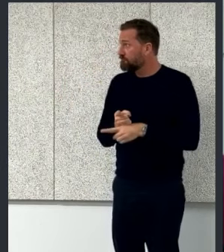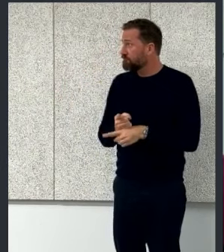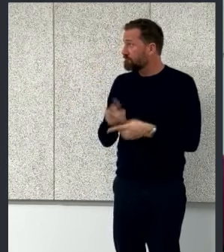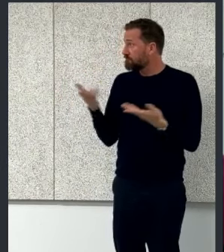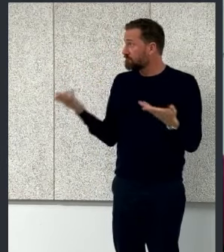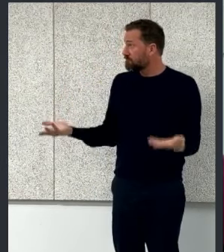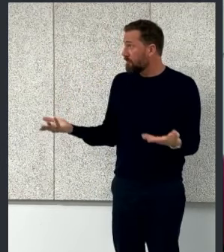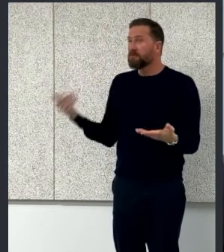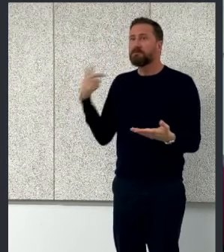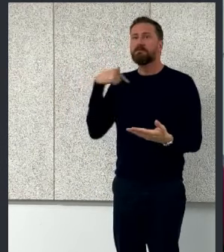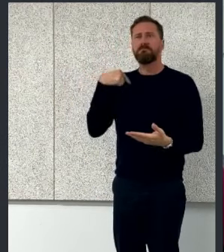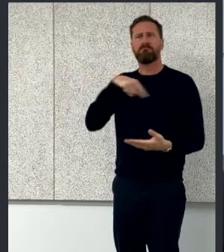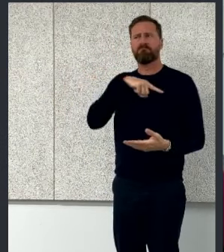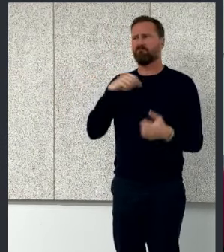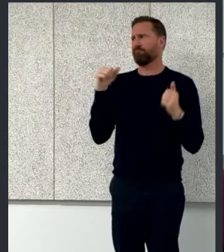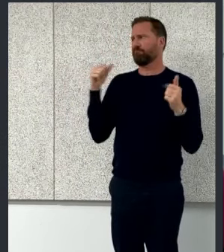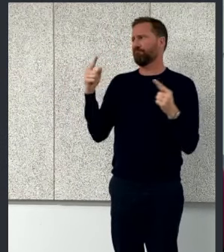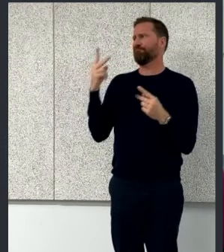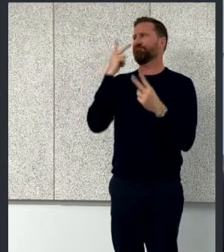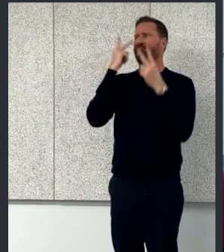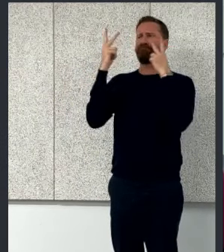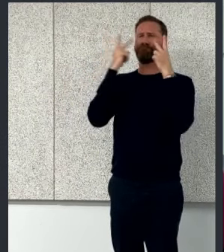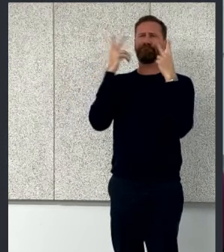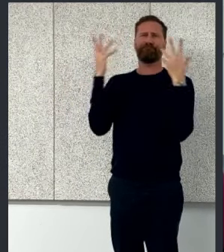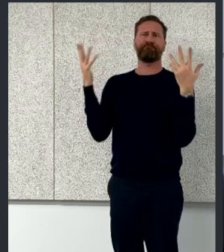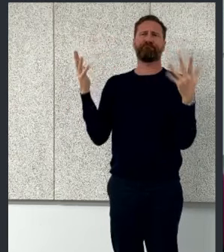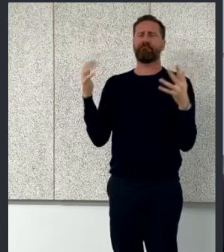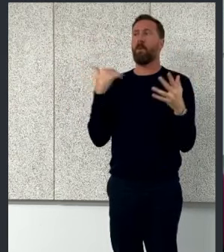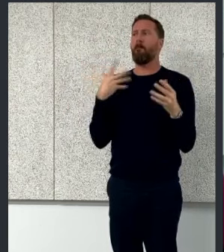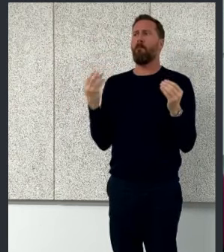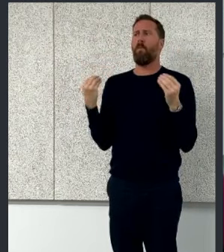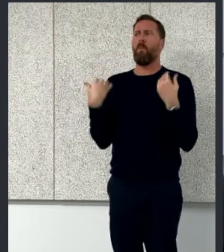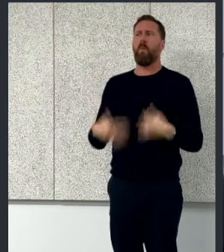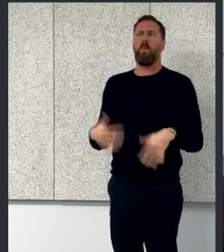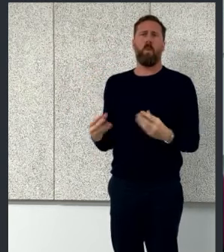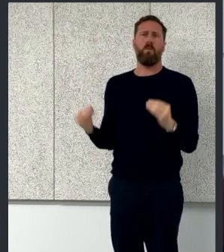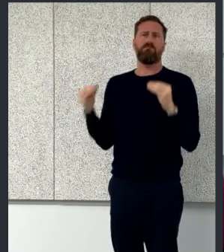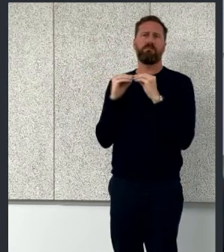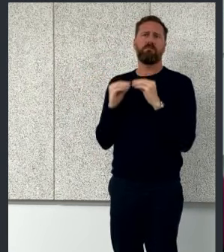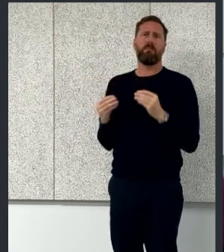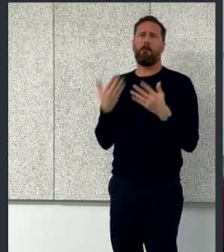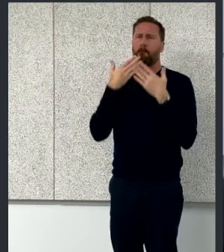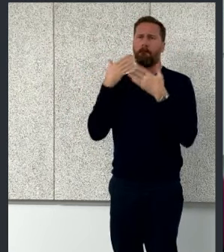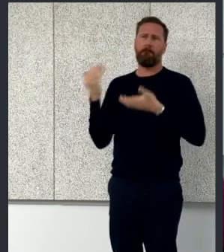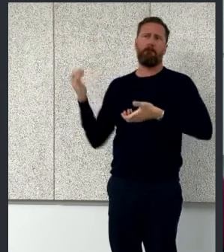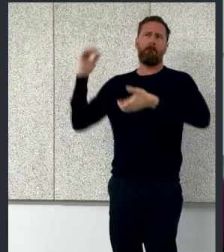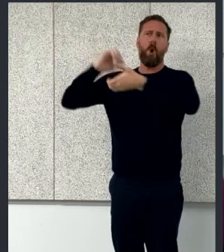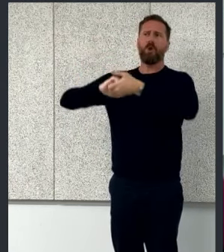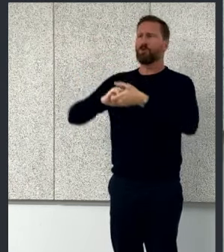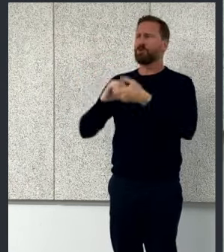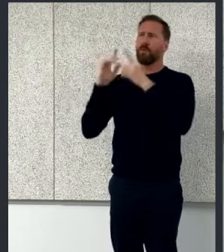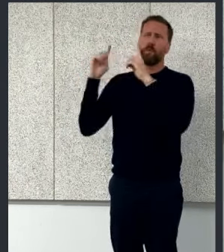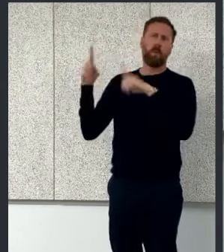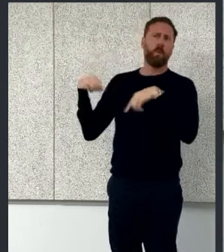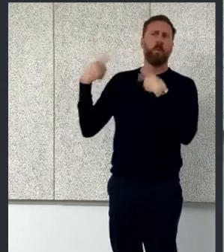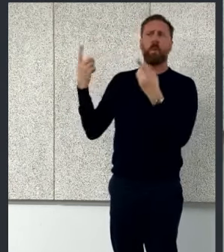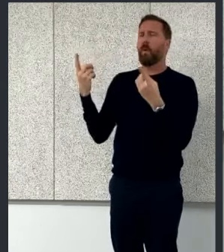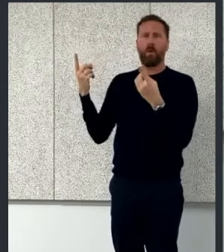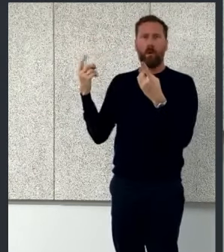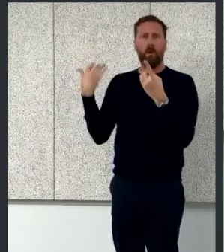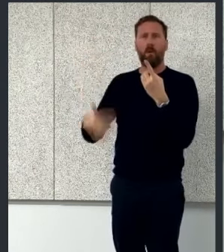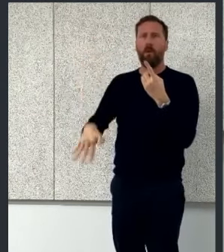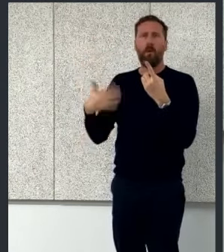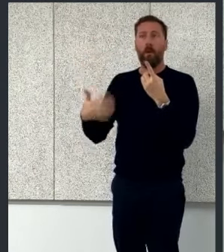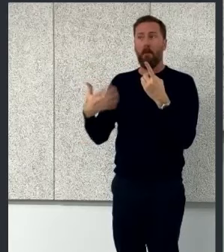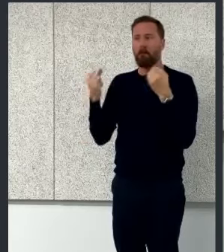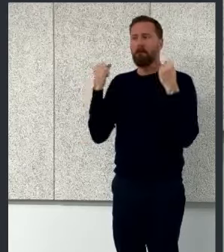I'm sure all of us are seeing much more partnership than ever before amongst theater companies post-pandemic. Many more co-productions, which